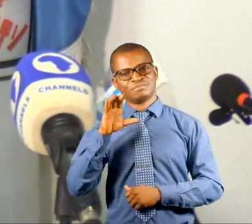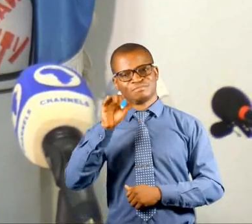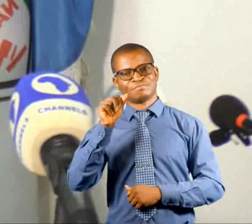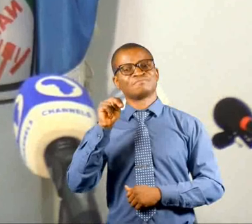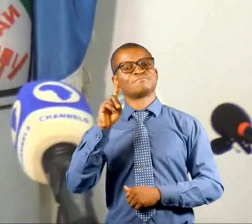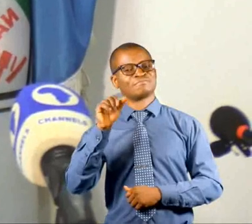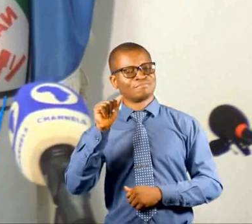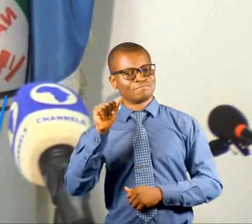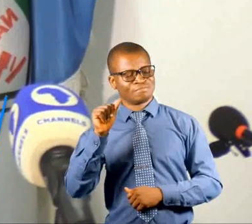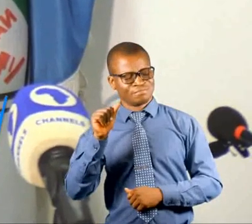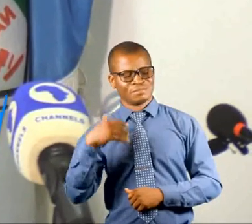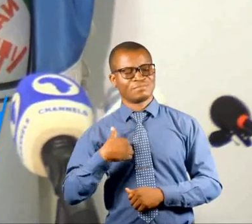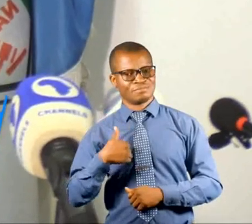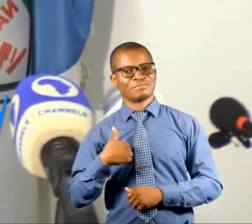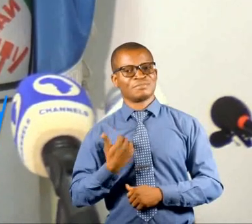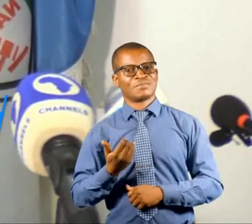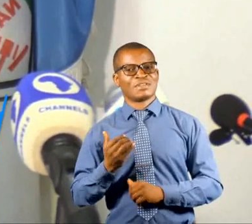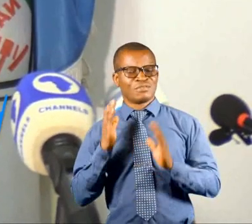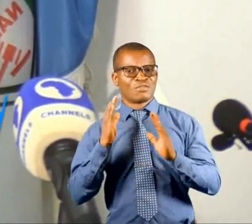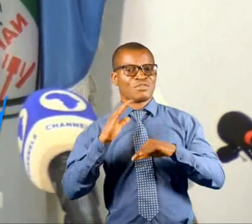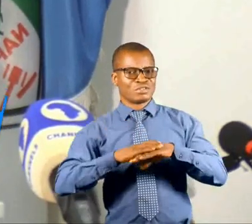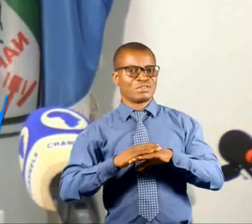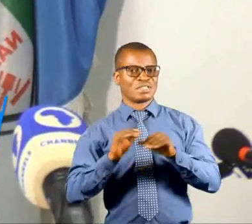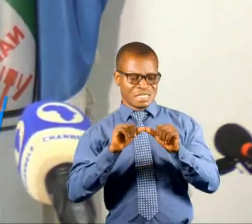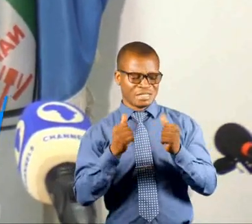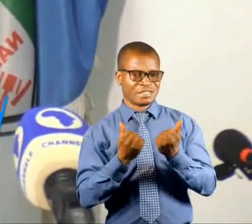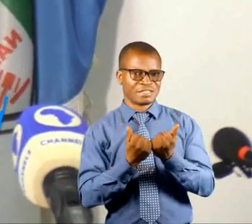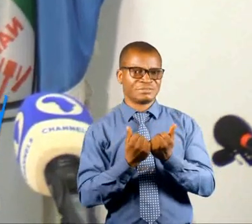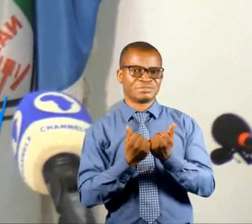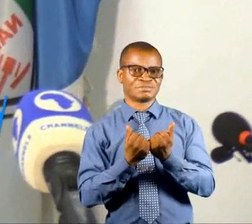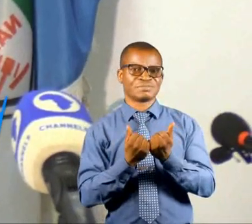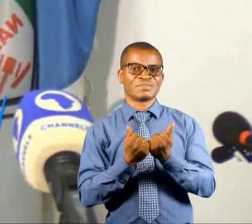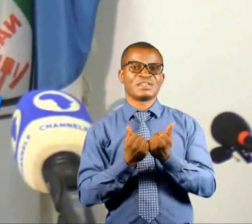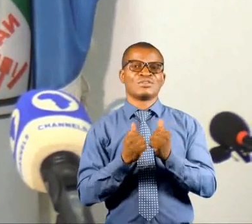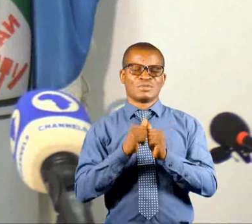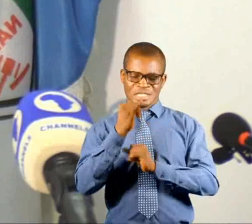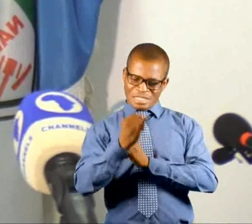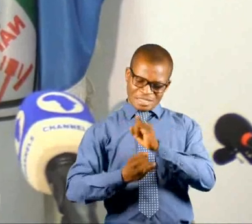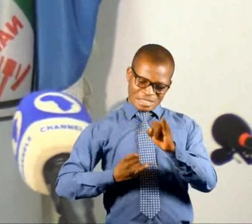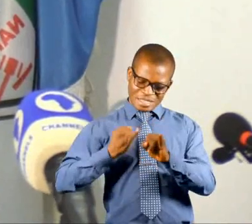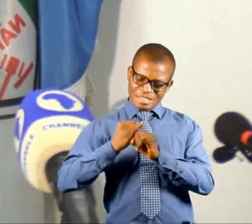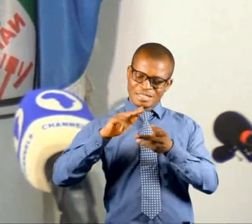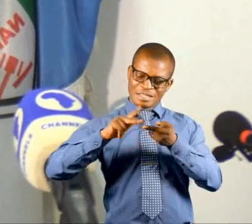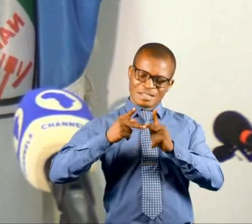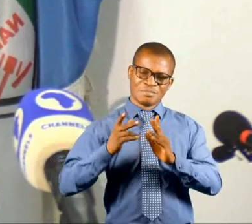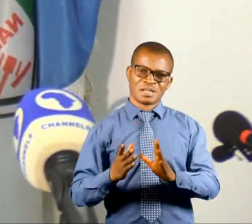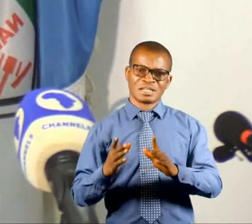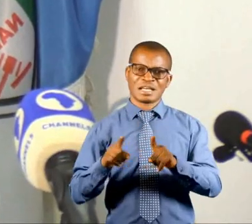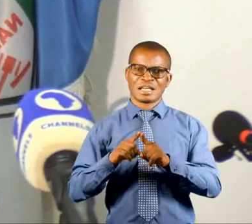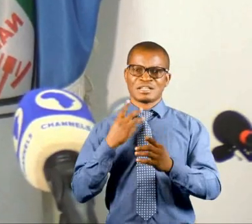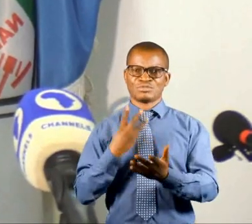works diligently with both domestic law enforcement agencies and international